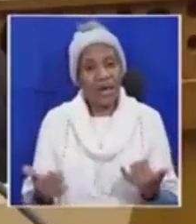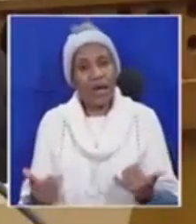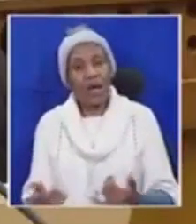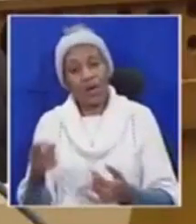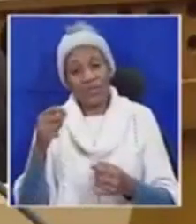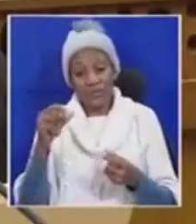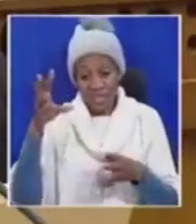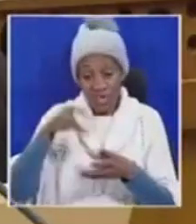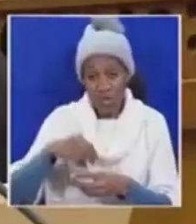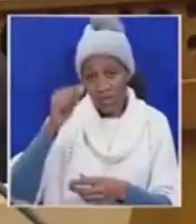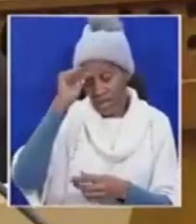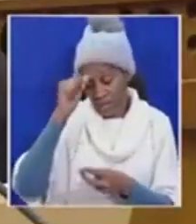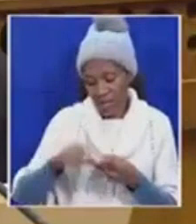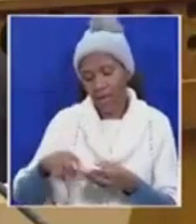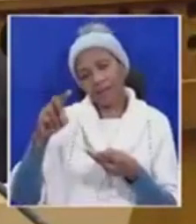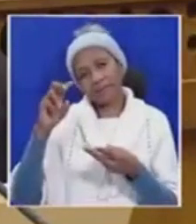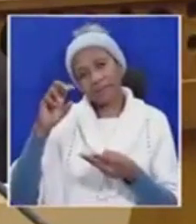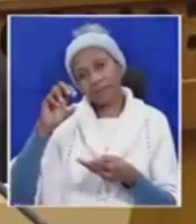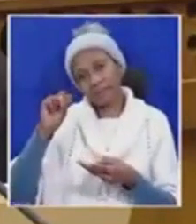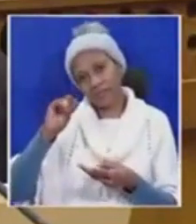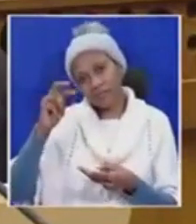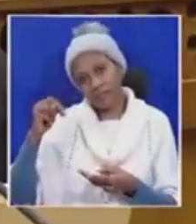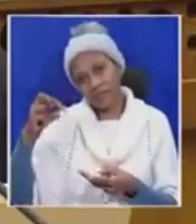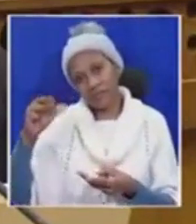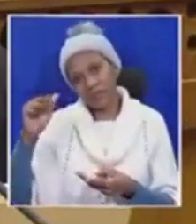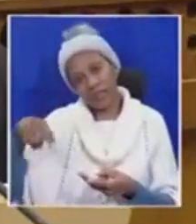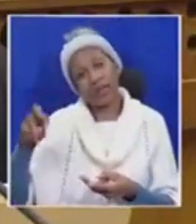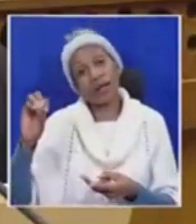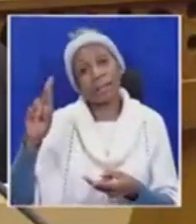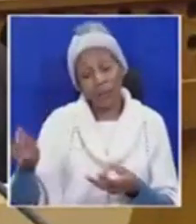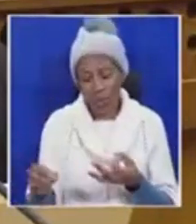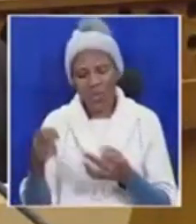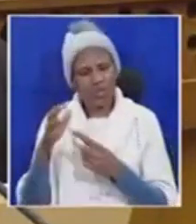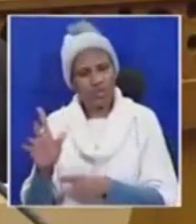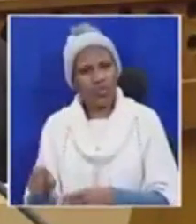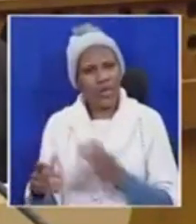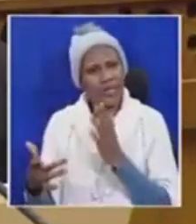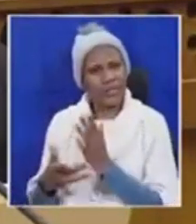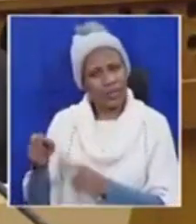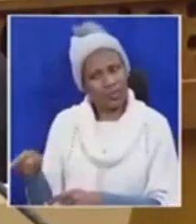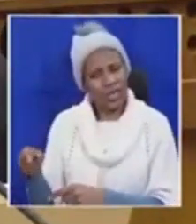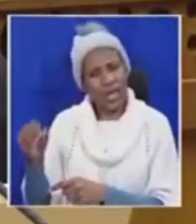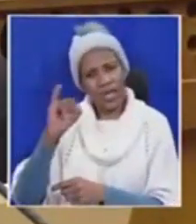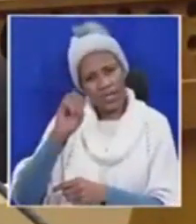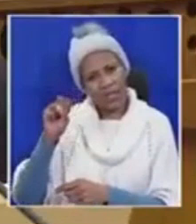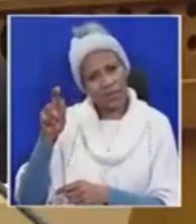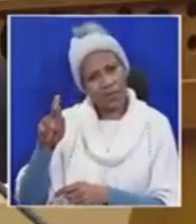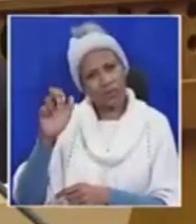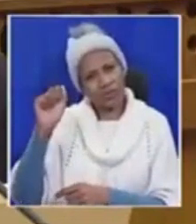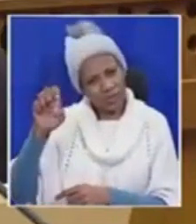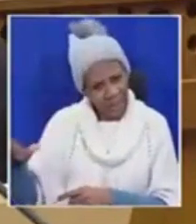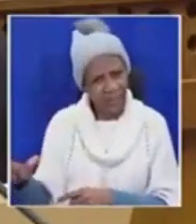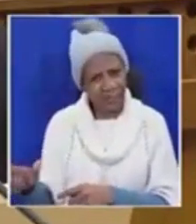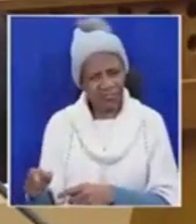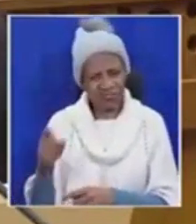and Singapore for years, the choice of Israeli technology is highly questionable. The